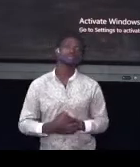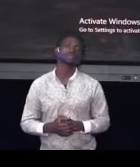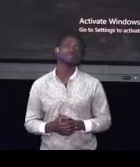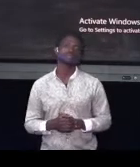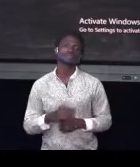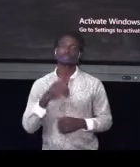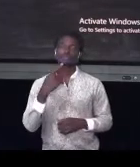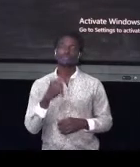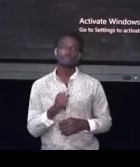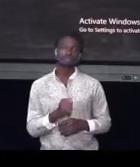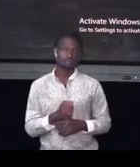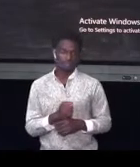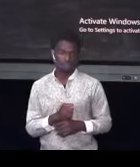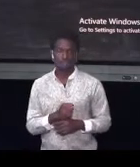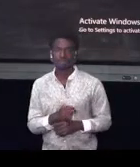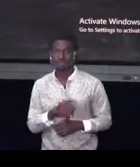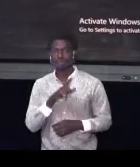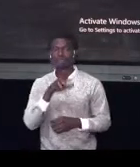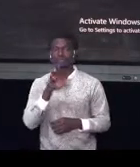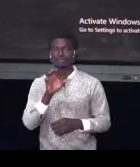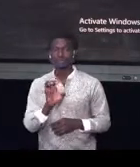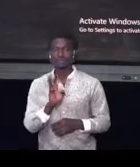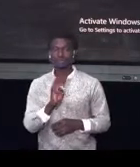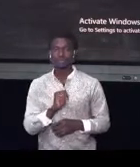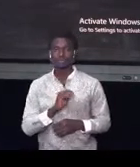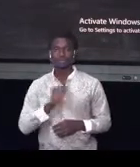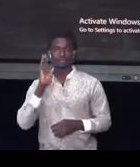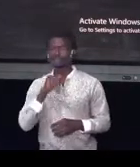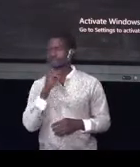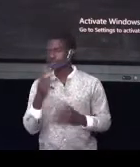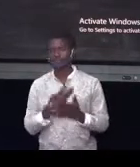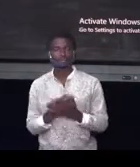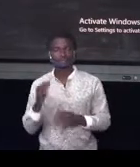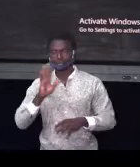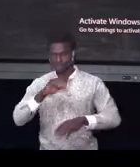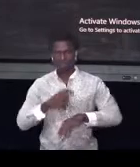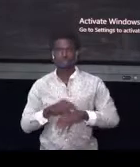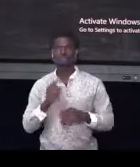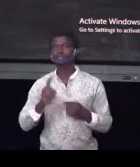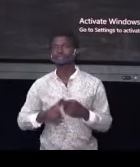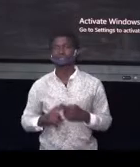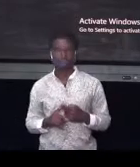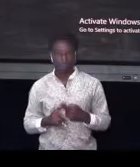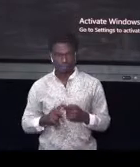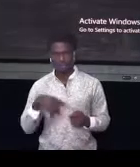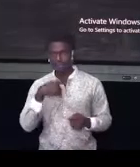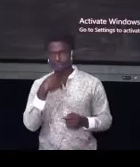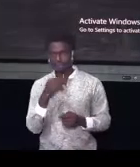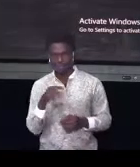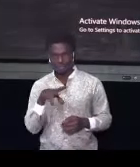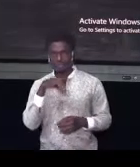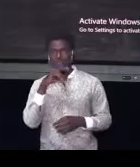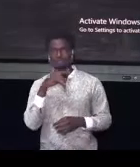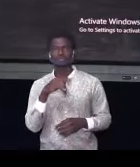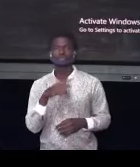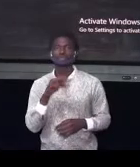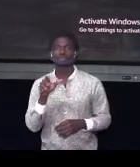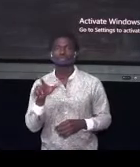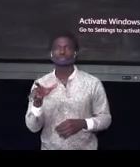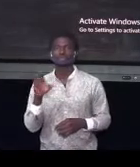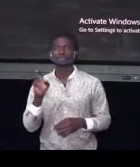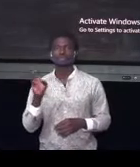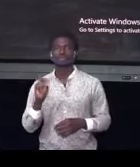the denominator we usually use is their LCM. I won't waste your time telling you to find the LCM for today. I will tell you